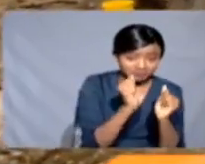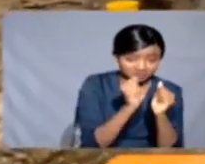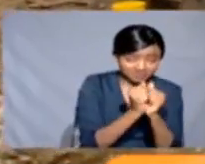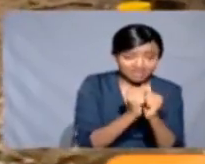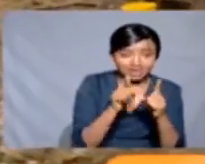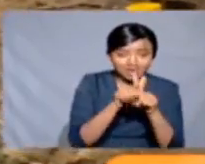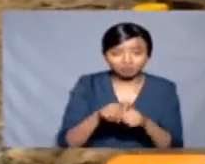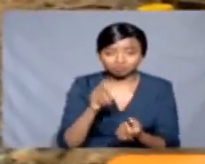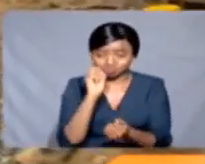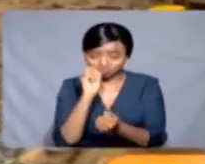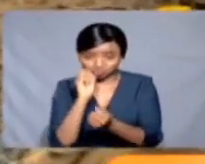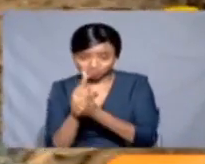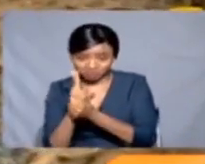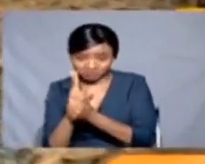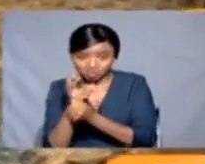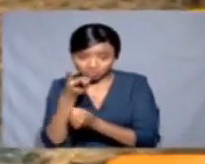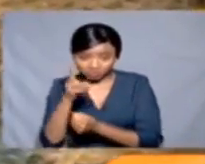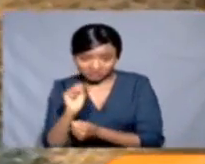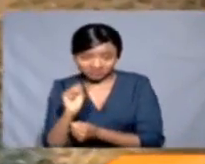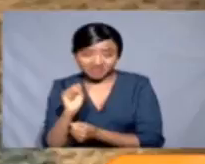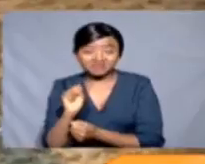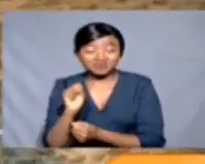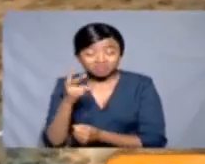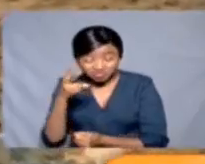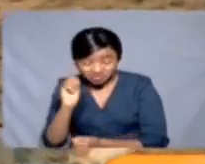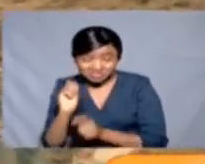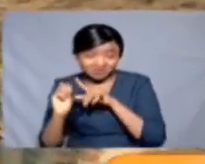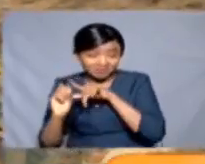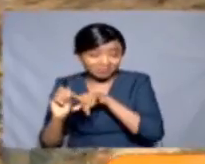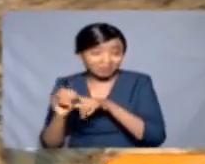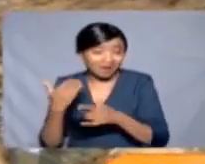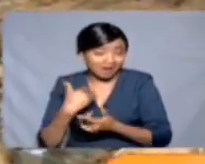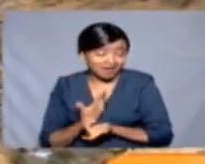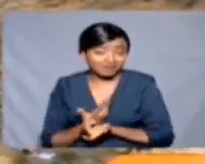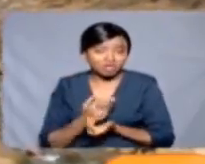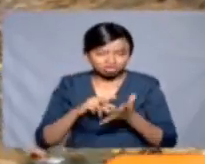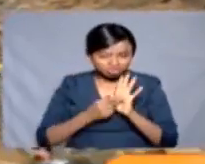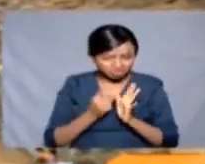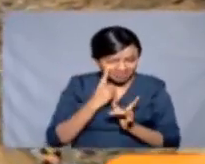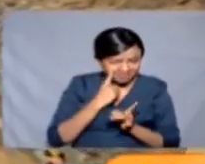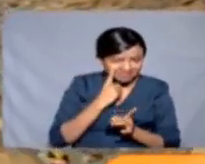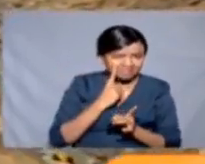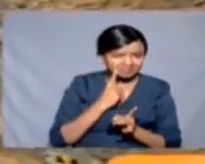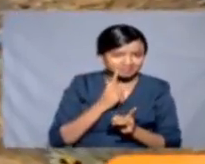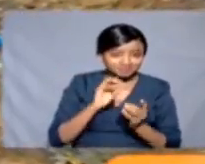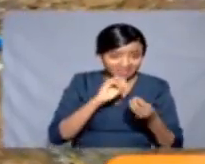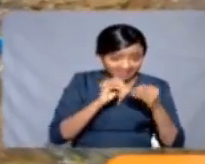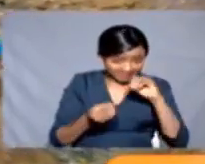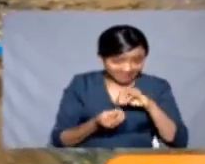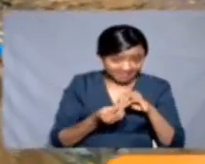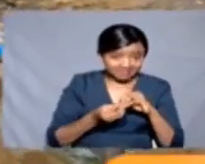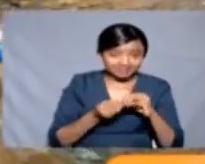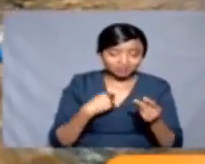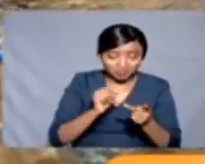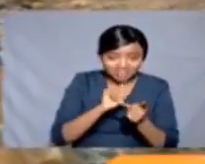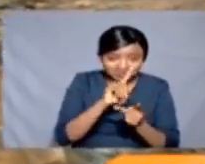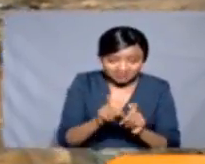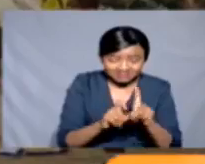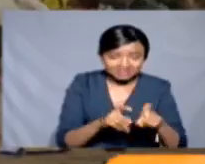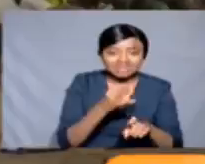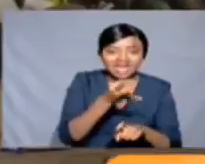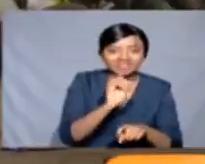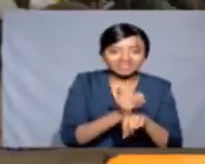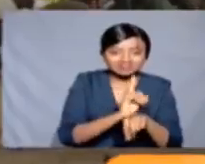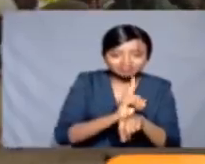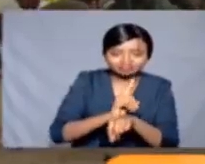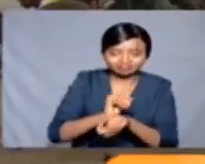PM2.5 to be 25 micrograms per cubic meter in a 24-hour period. So what we see here is instantaneous data. We are sampling at 30 seconds intervals.